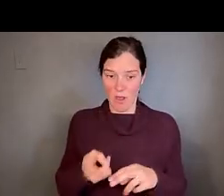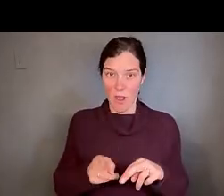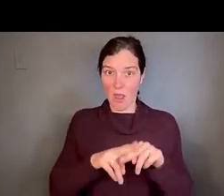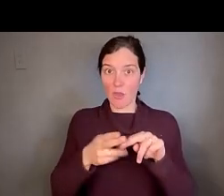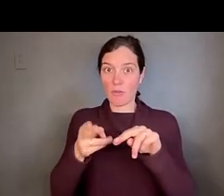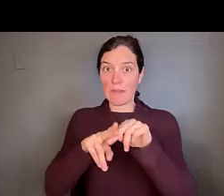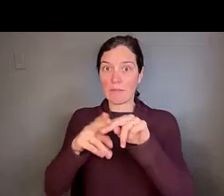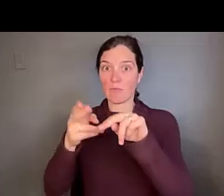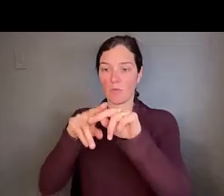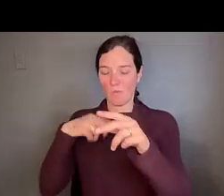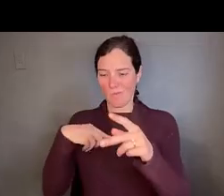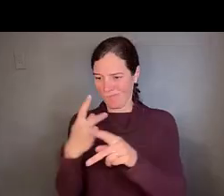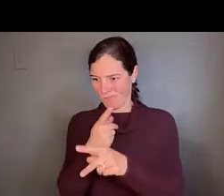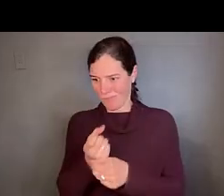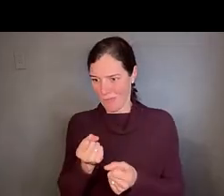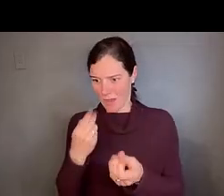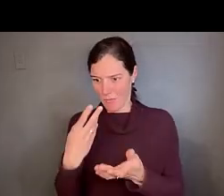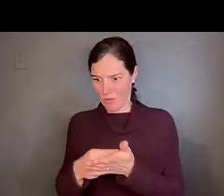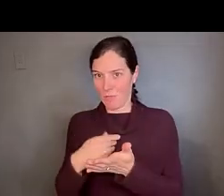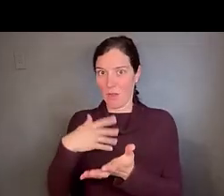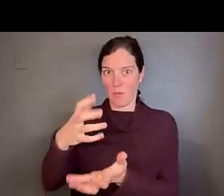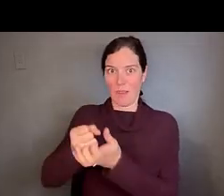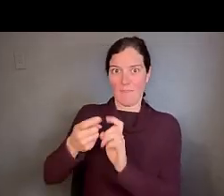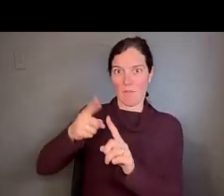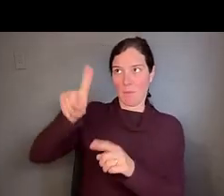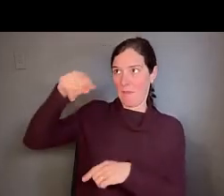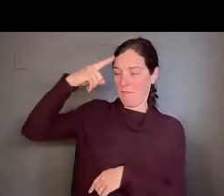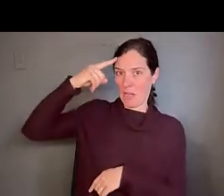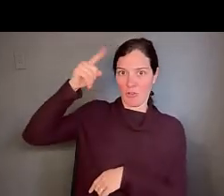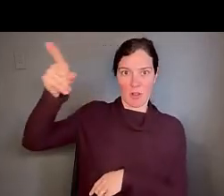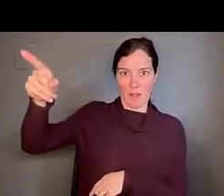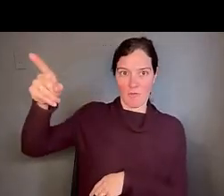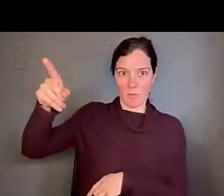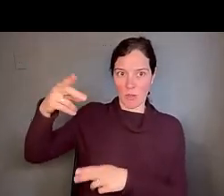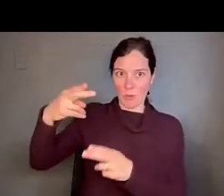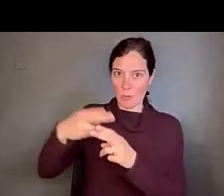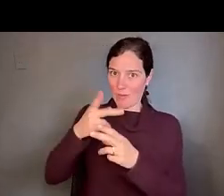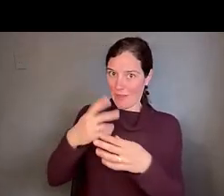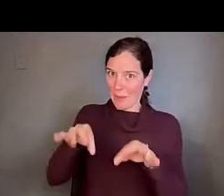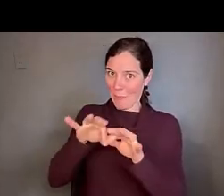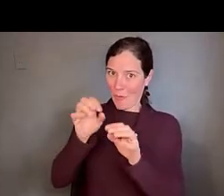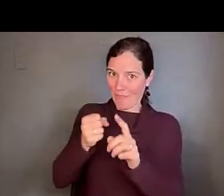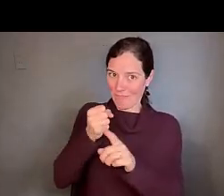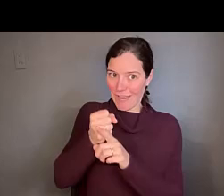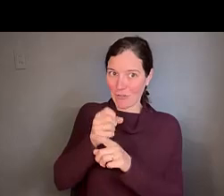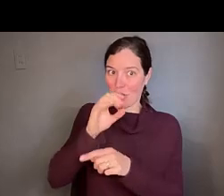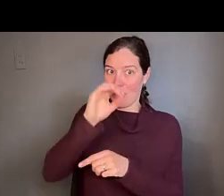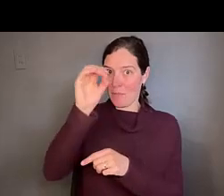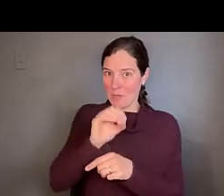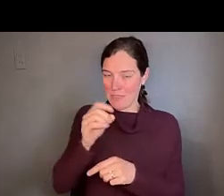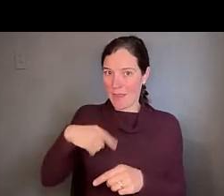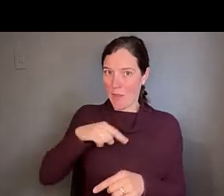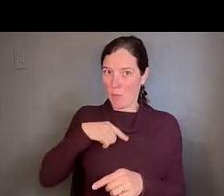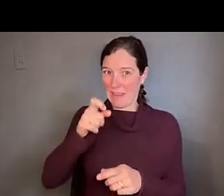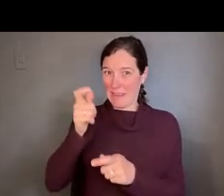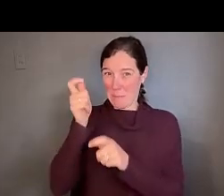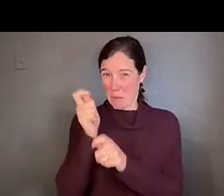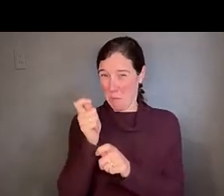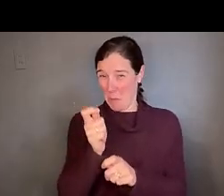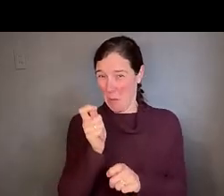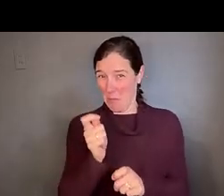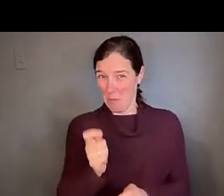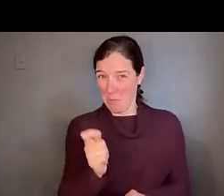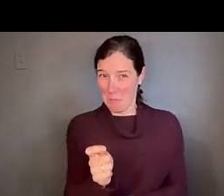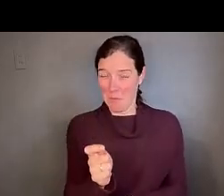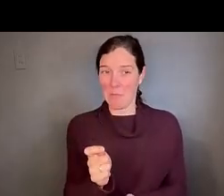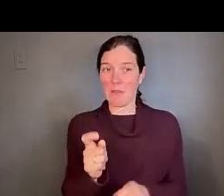We calculate how much money we get from the federal government using that very important factor. The percent that we can pull down is going to keep